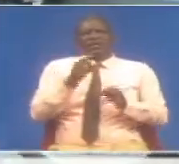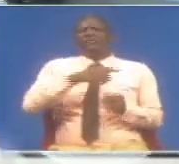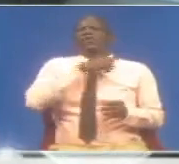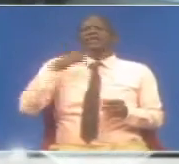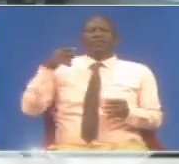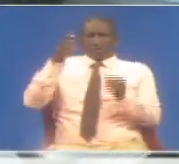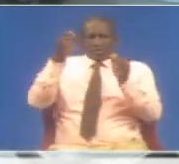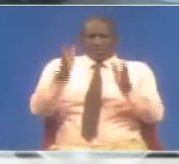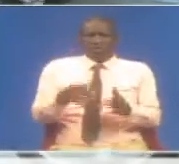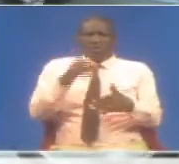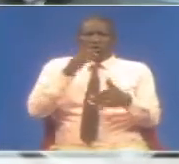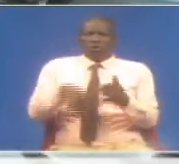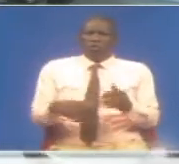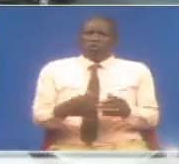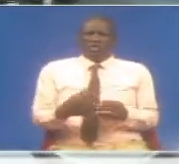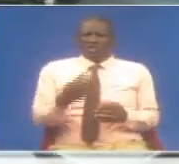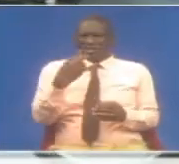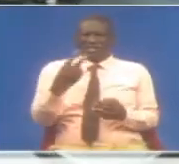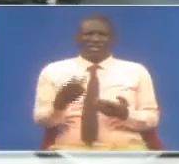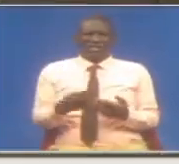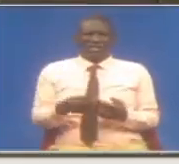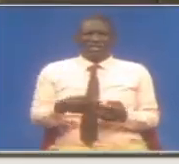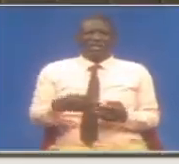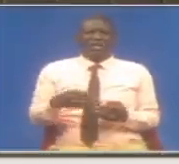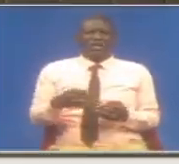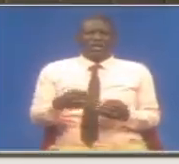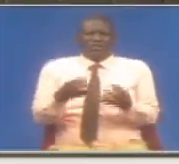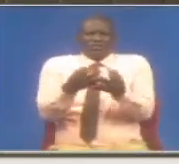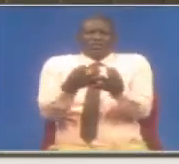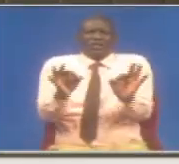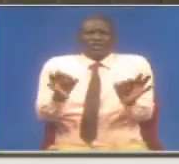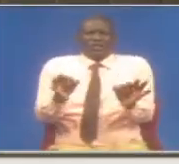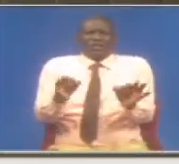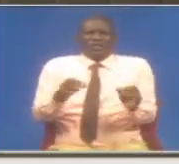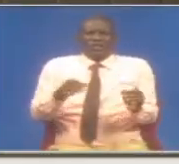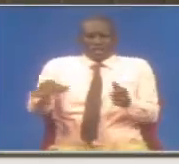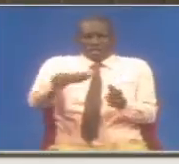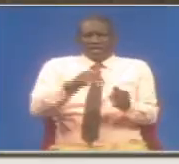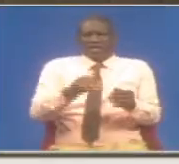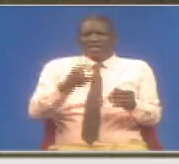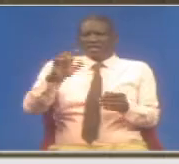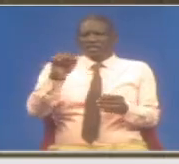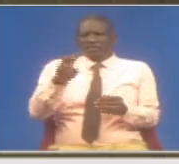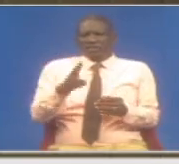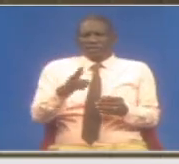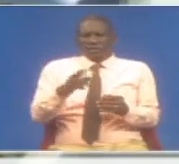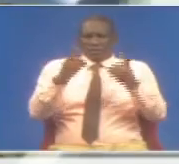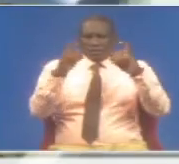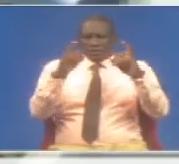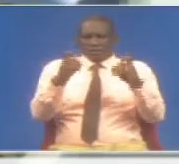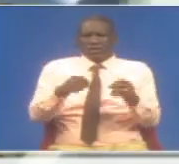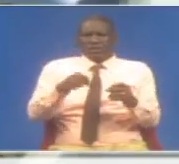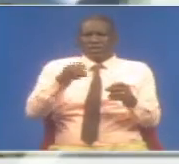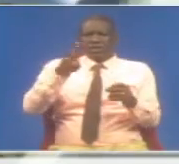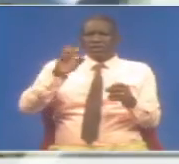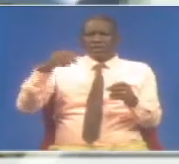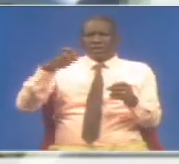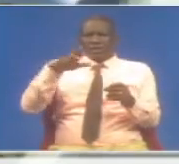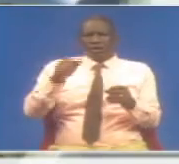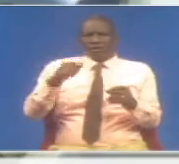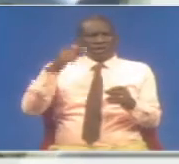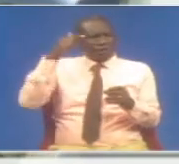in what is otherwise a largely crime-free street. According to CCTV footage captured at the scene, Waithera, donning a black